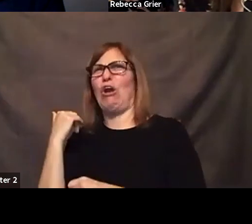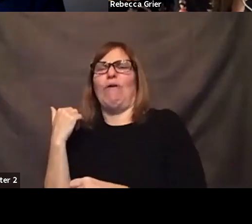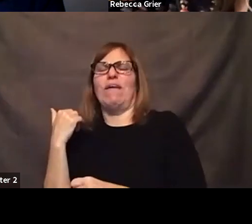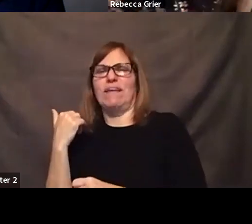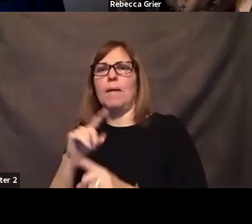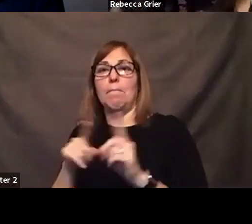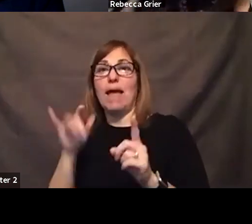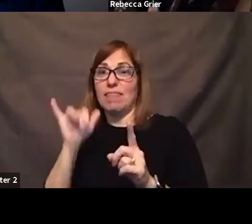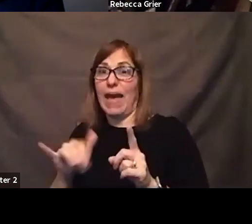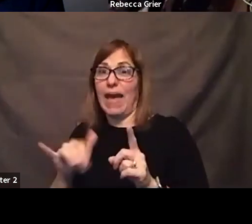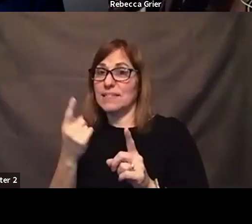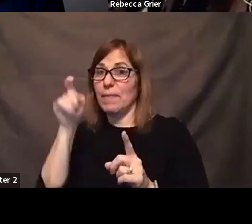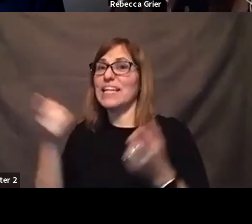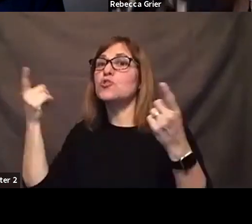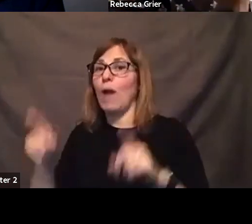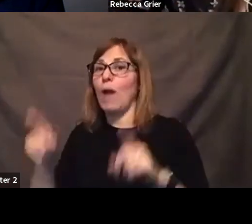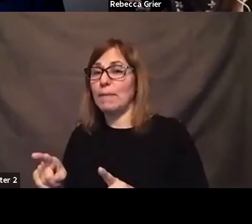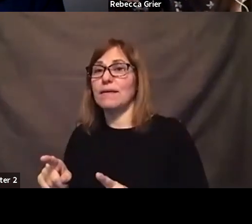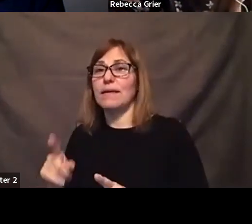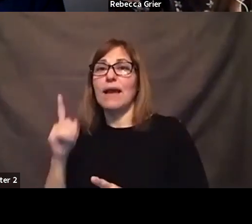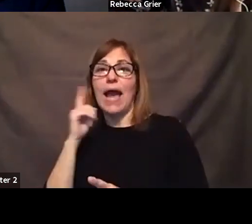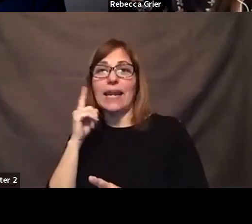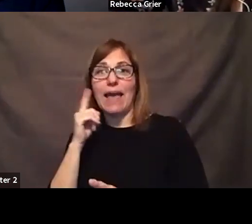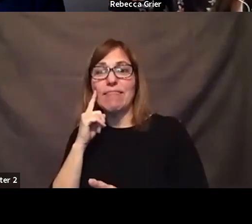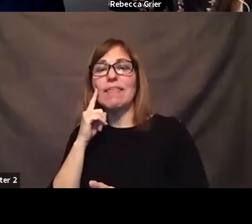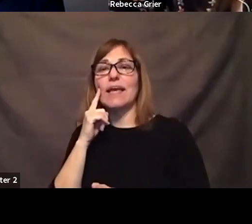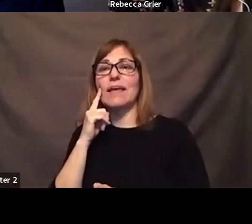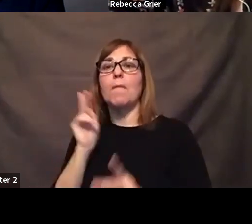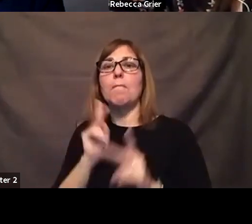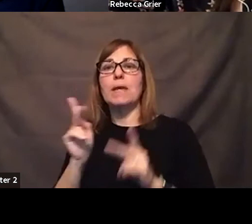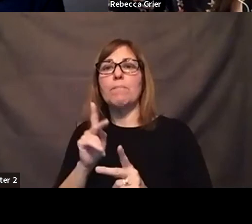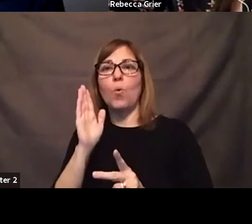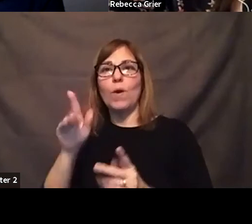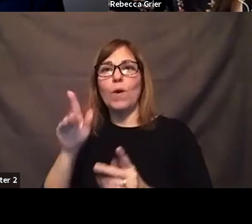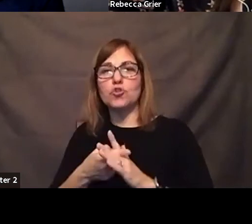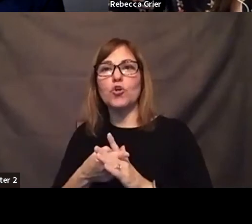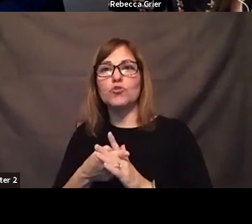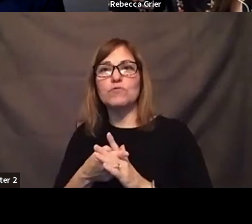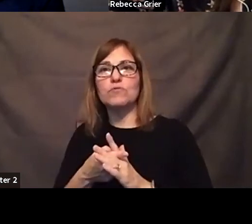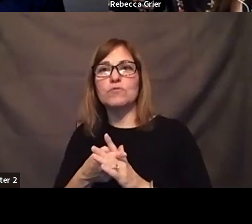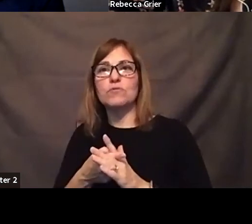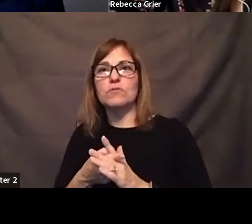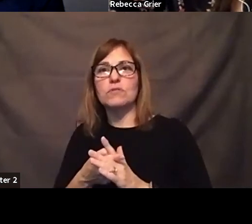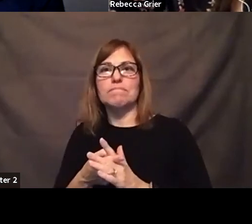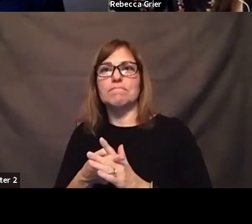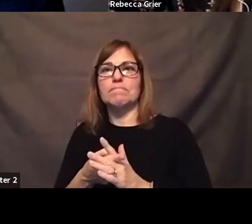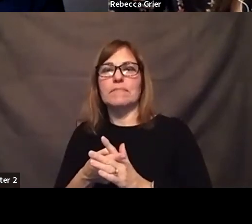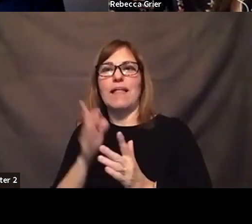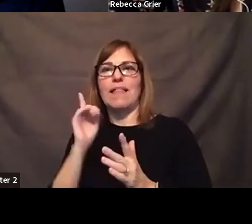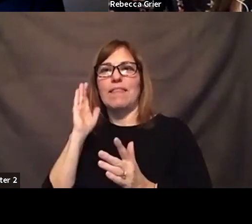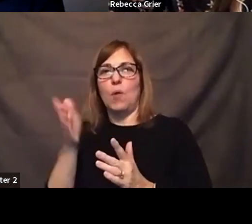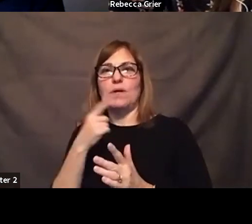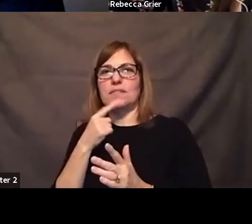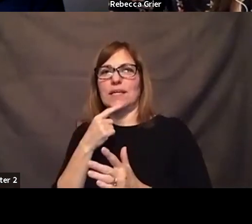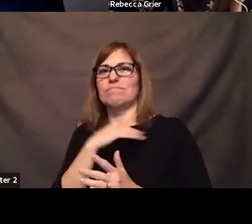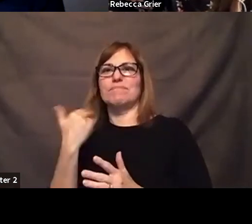point. And I think insurance companies are going to drive this, and they're going to say, you know what, you're done. People got to